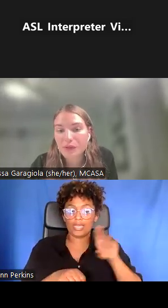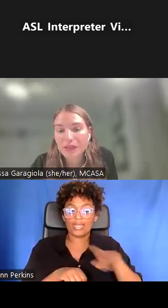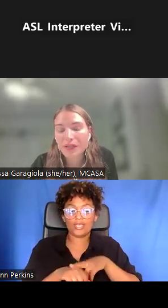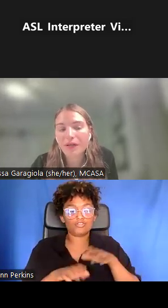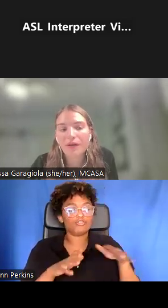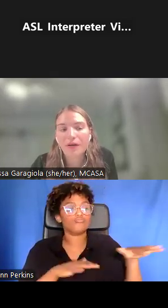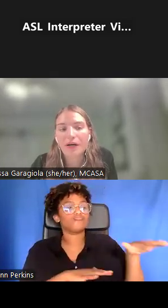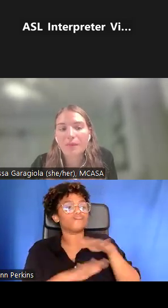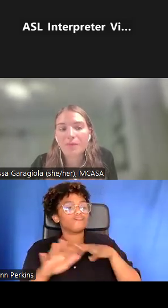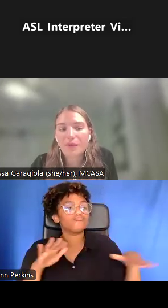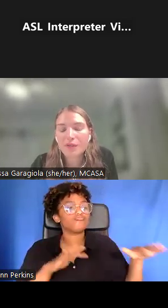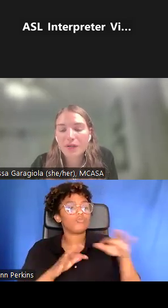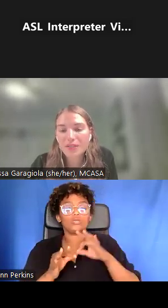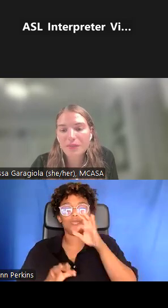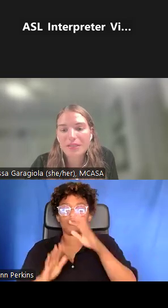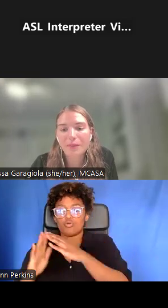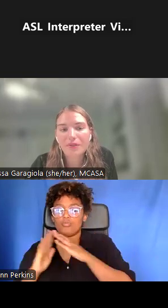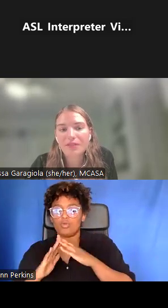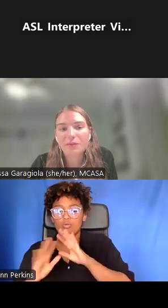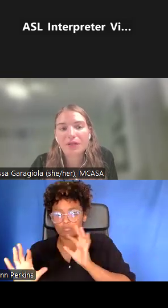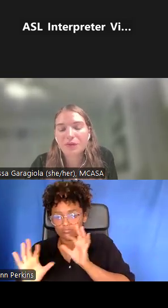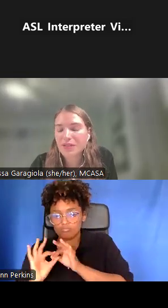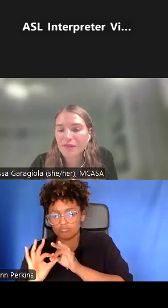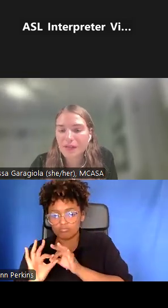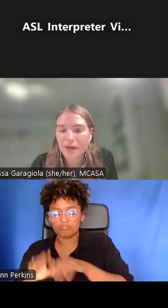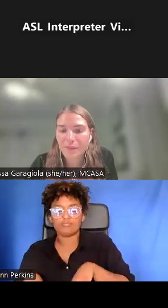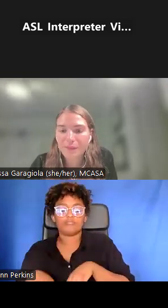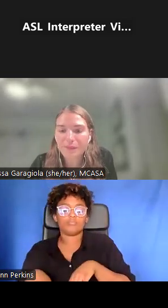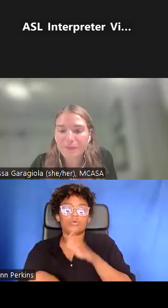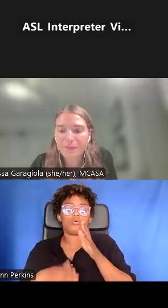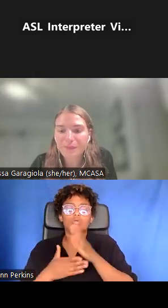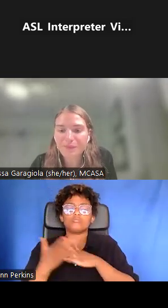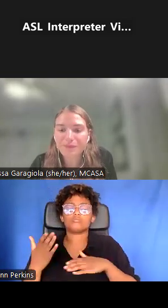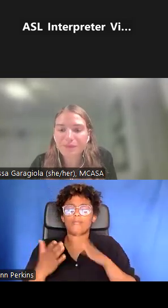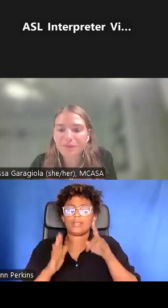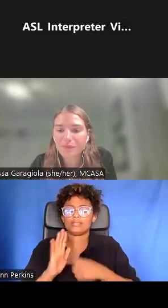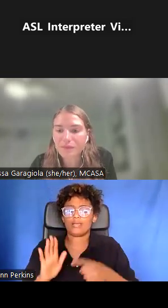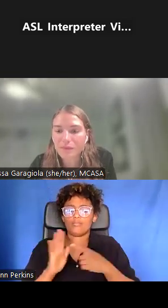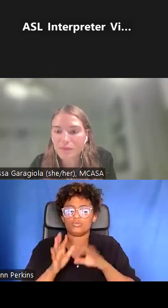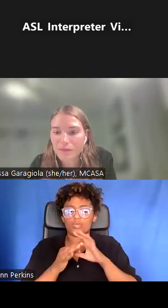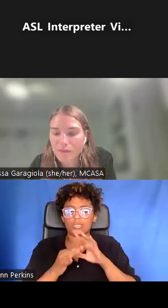spiritual community. So what are some examples of spiritual self-care?